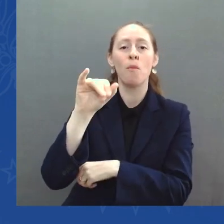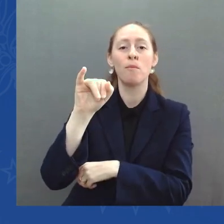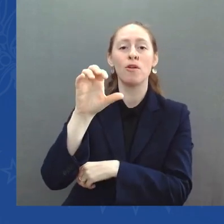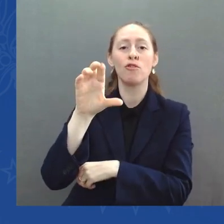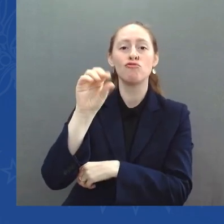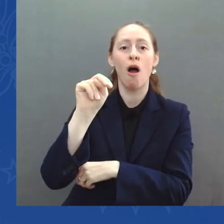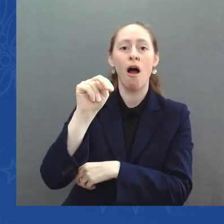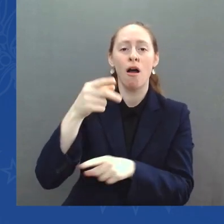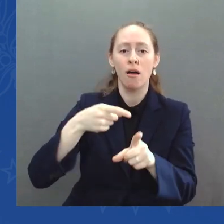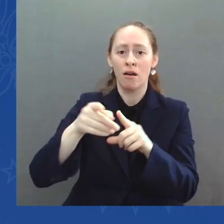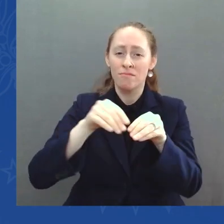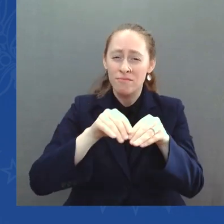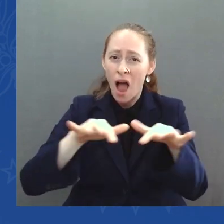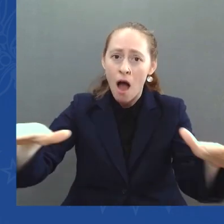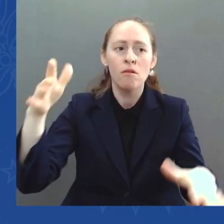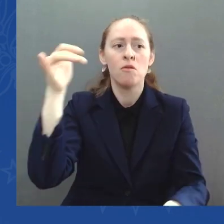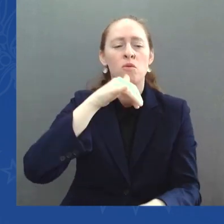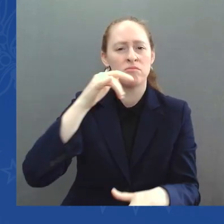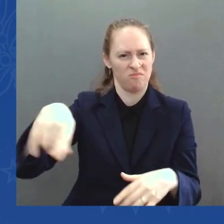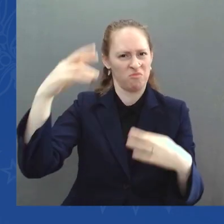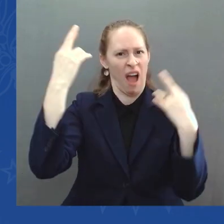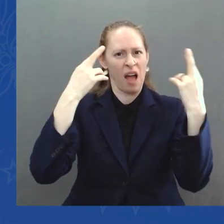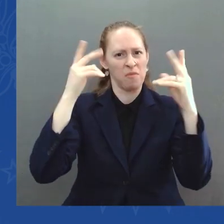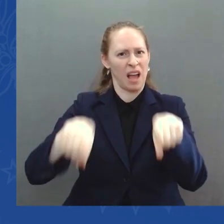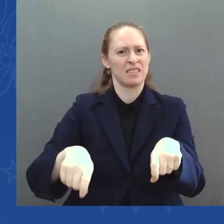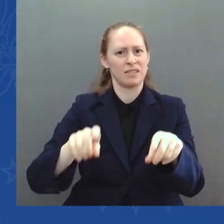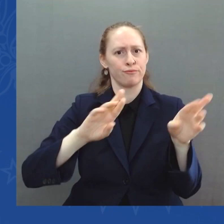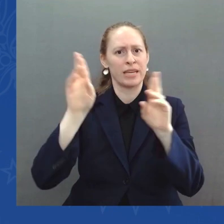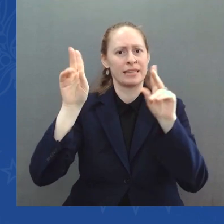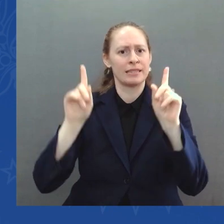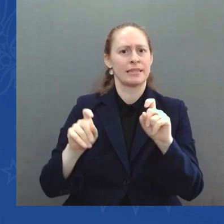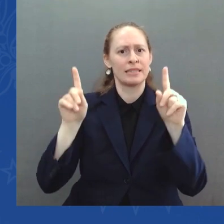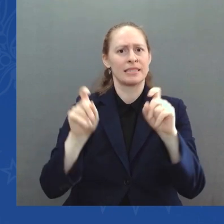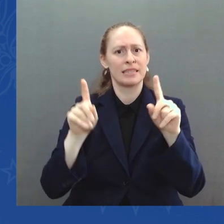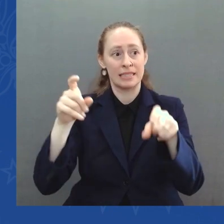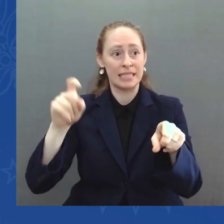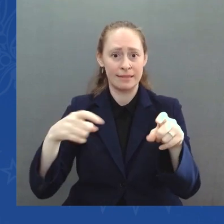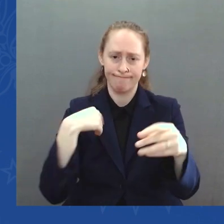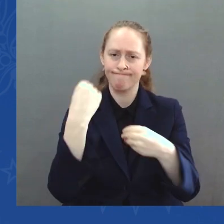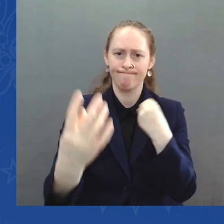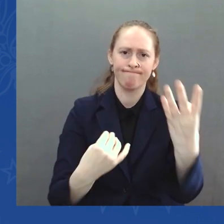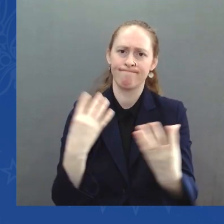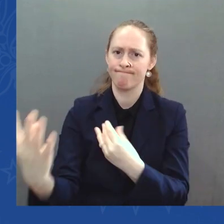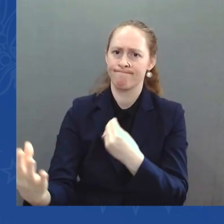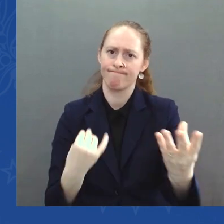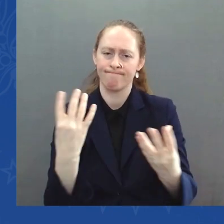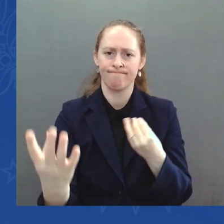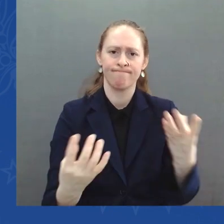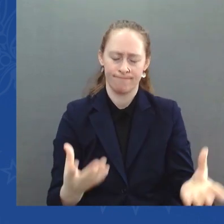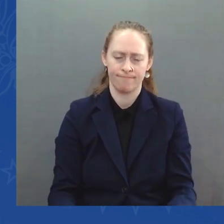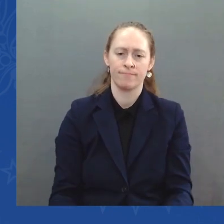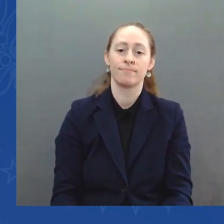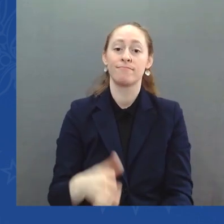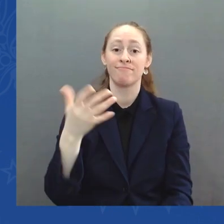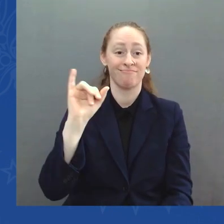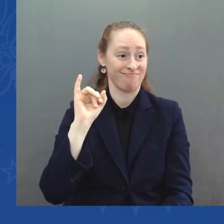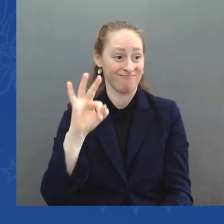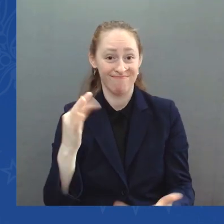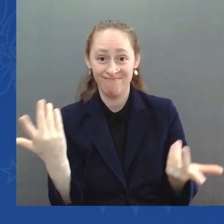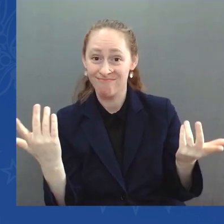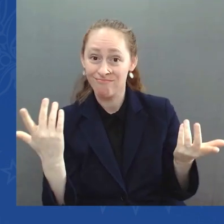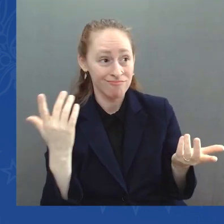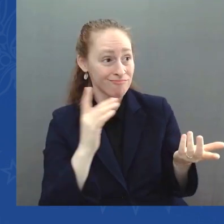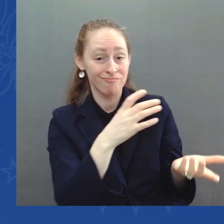we're not going to be able to sustain the testing capacity beyond the month of June. And if we fail to invest, we leave